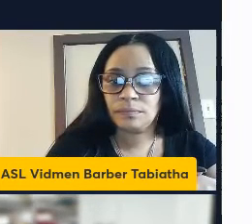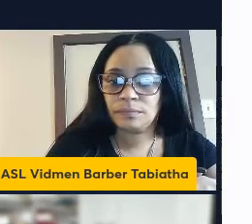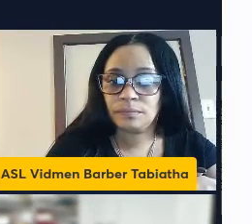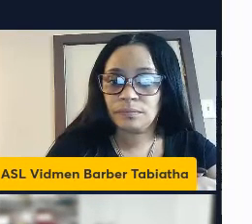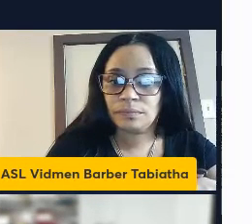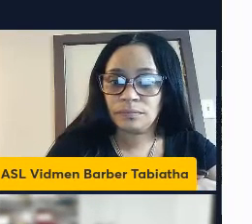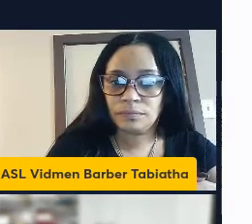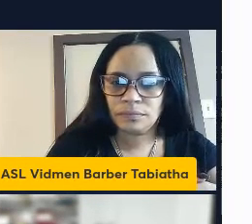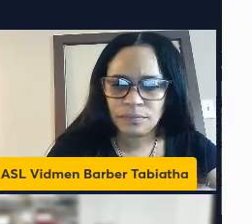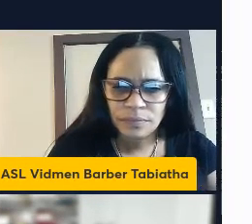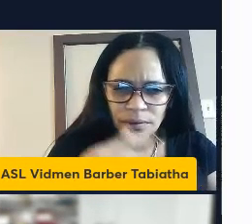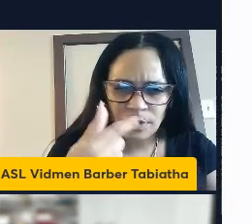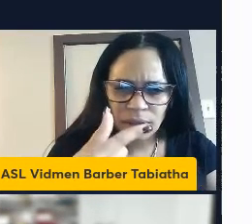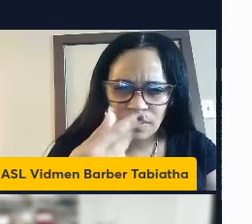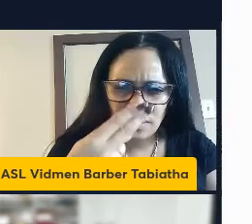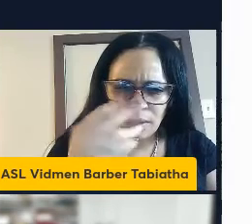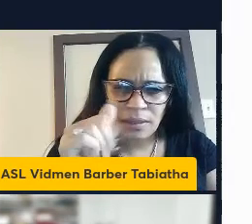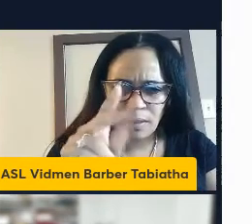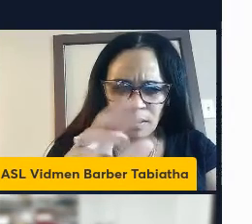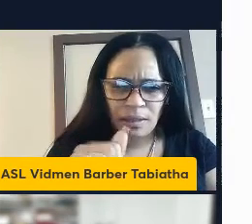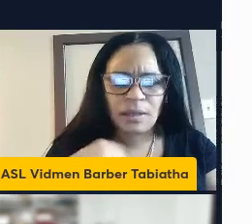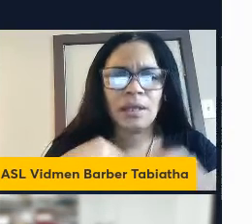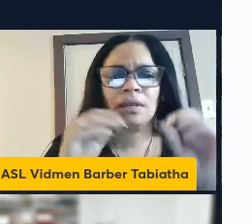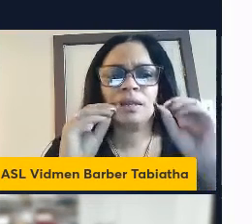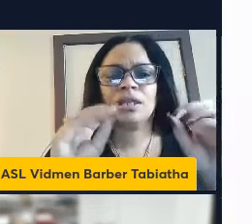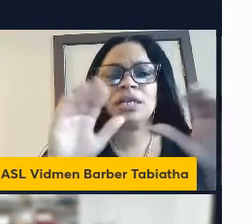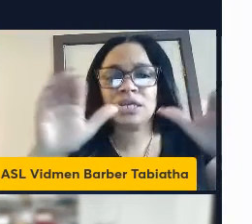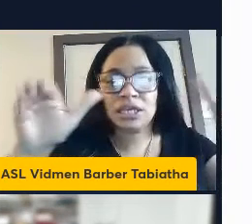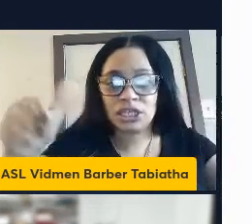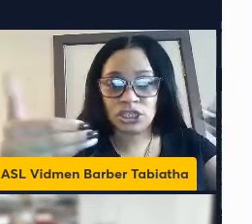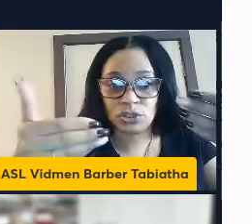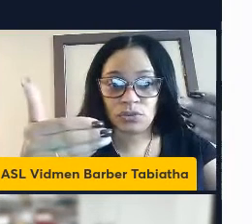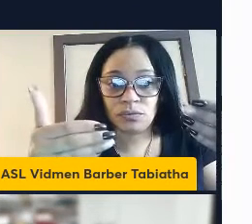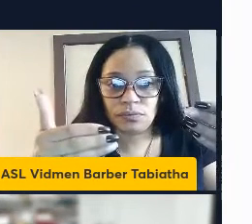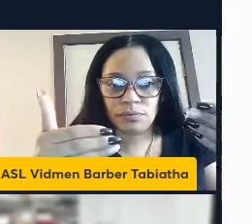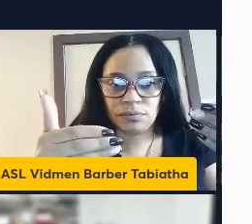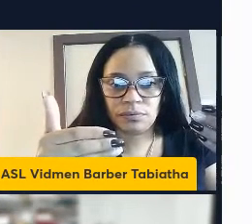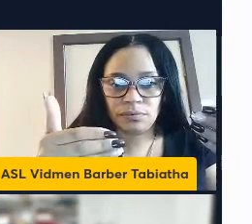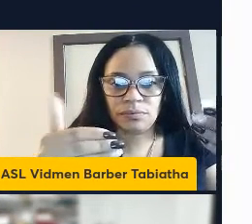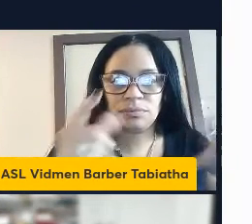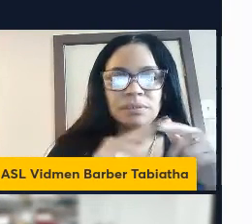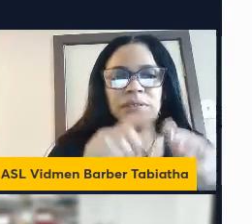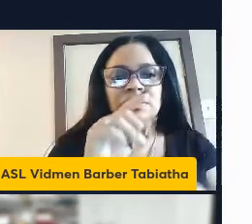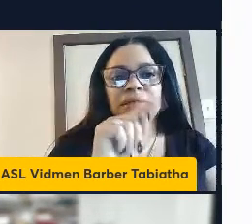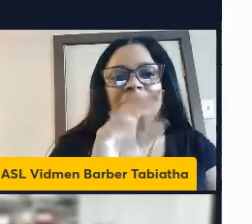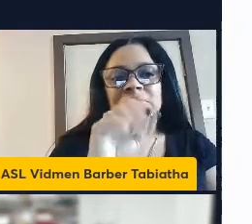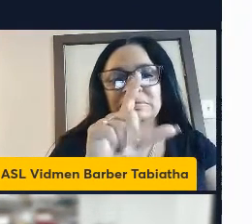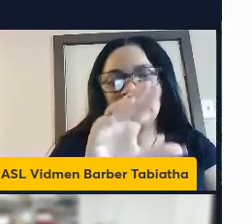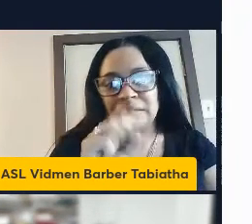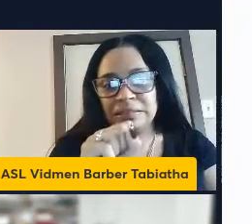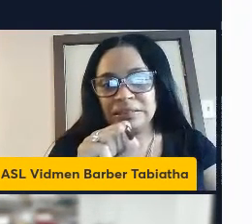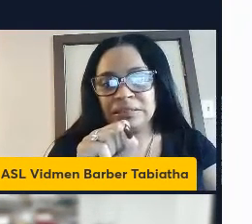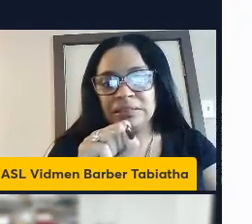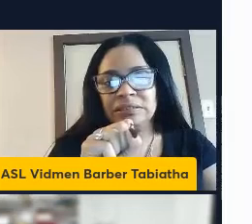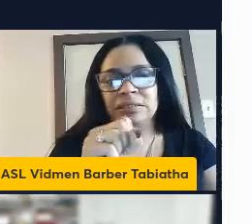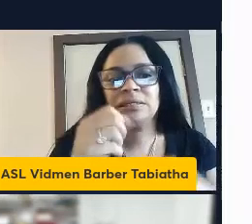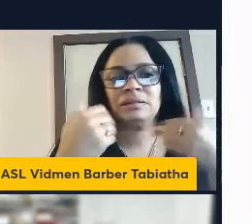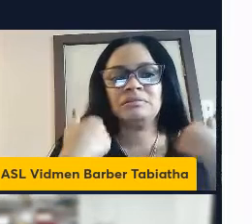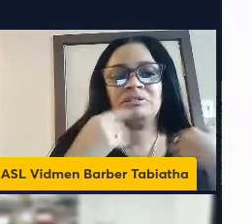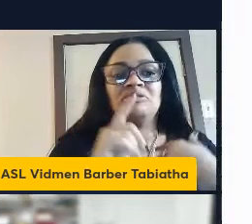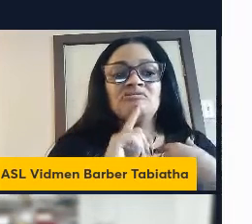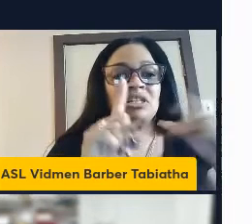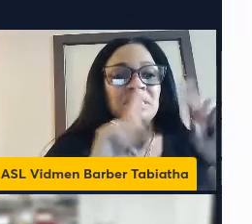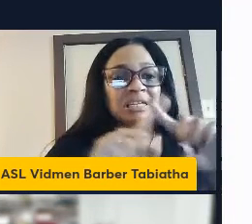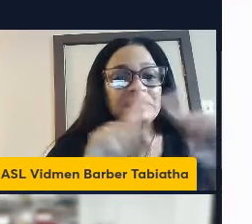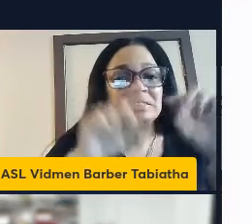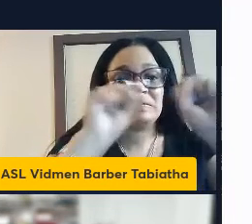had classes where I was introduced to these tiny cells, immune cells, which had really different